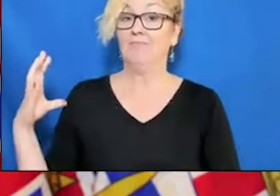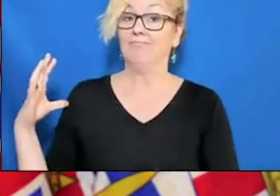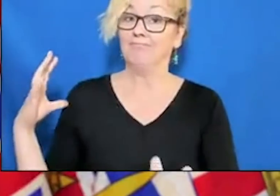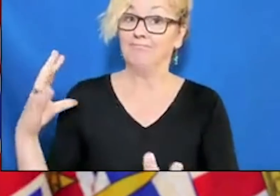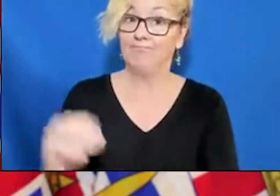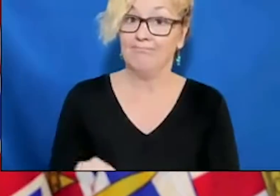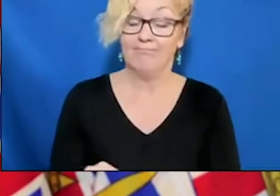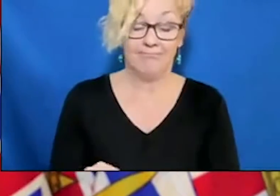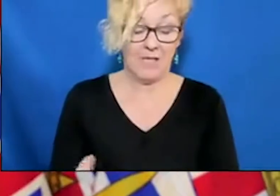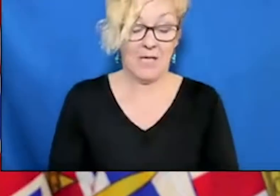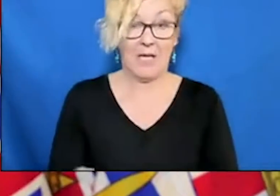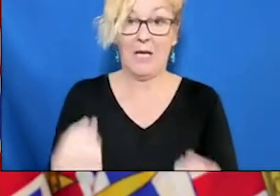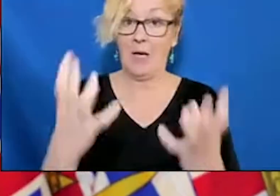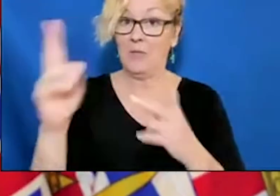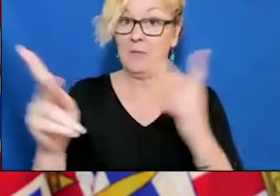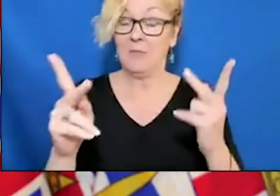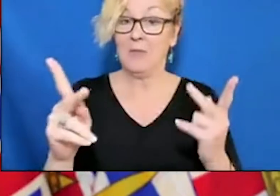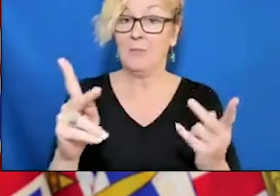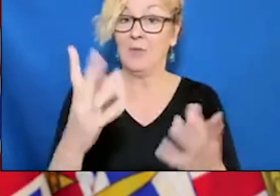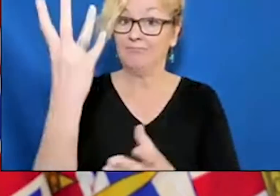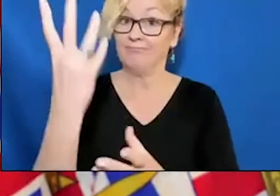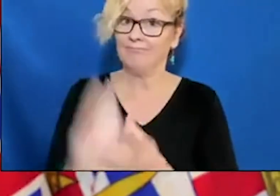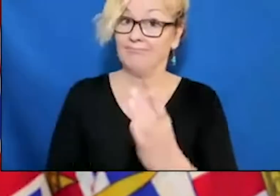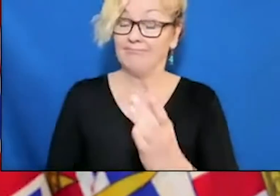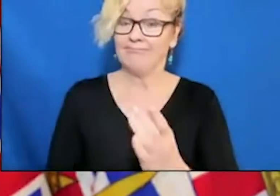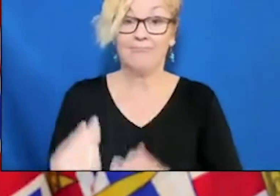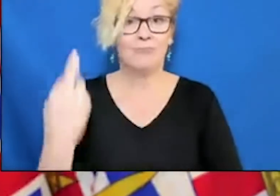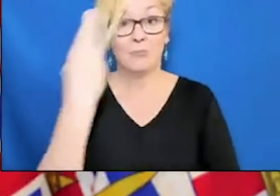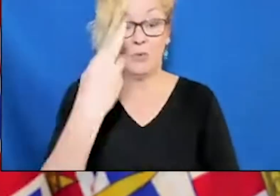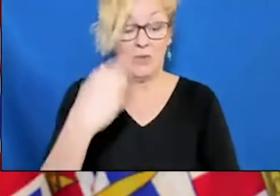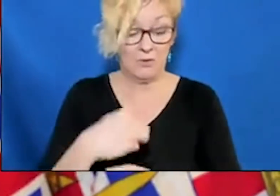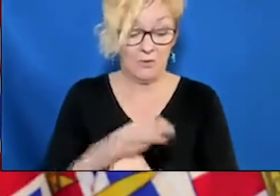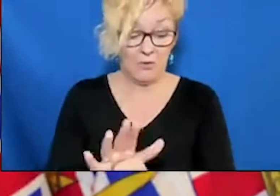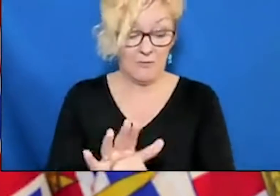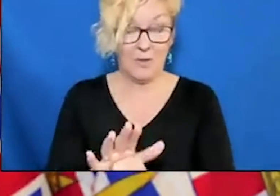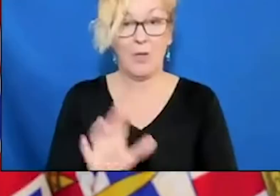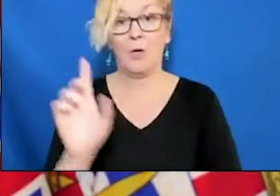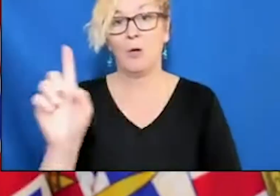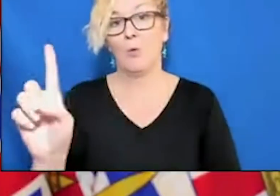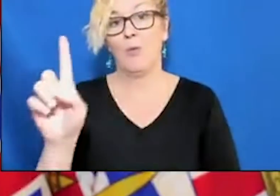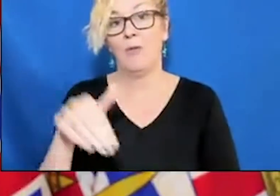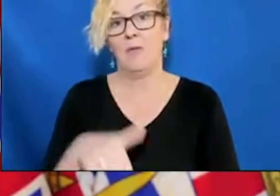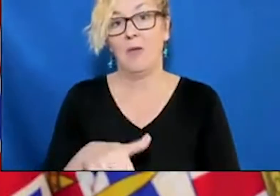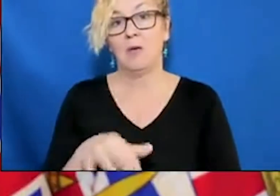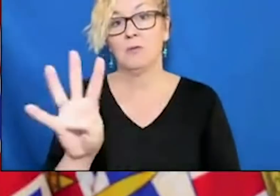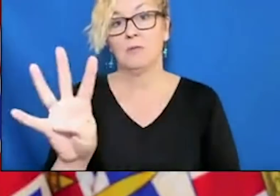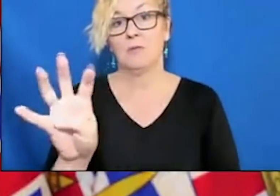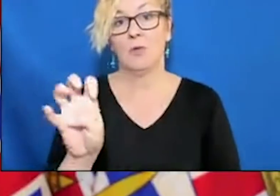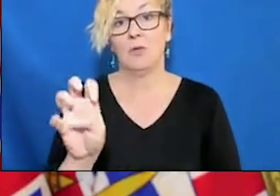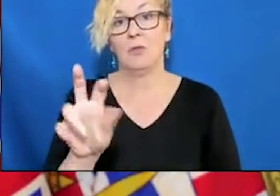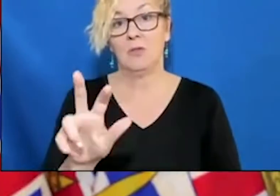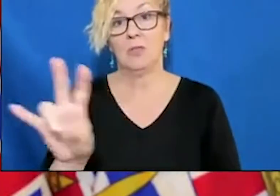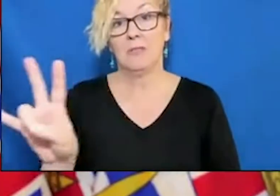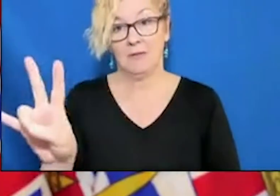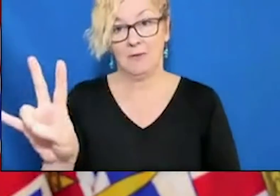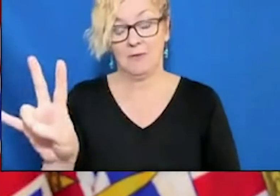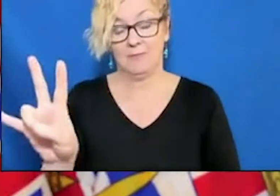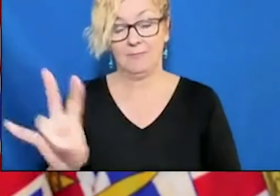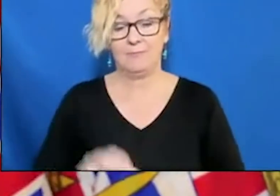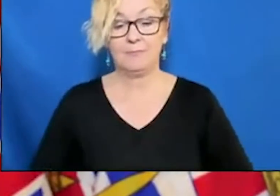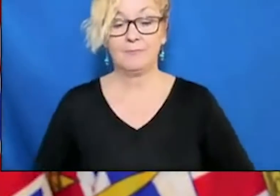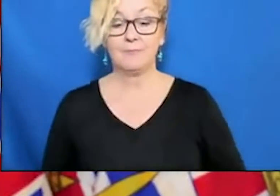to 1,437. As we continue to make our way through this